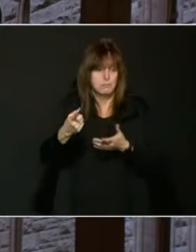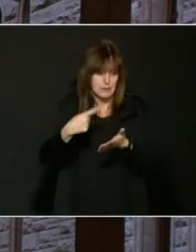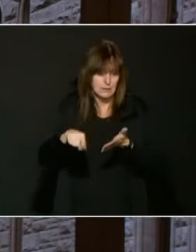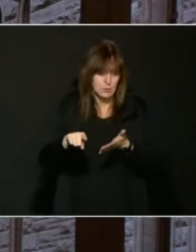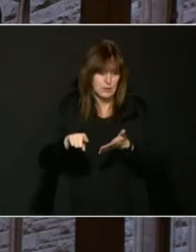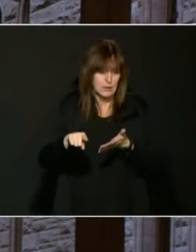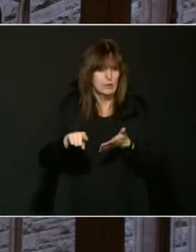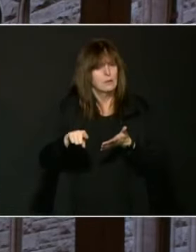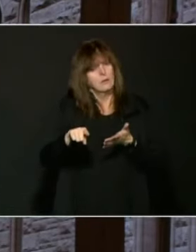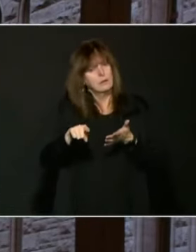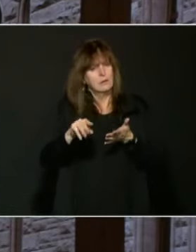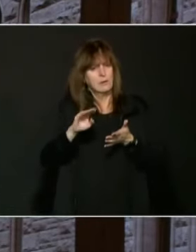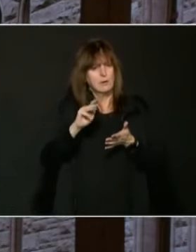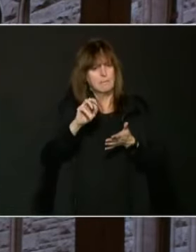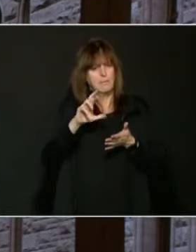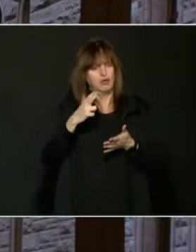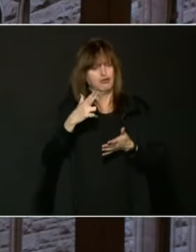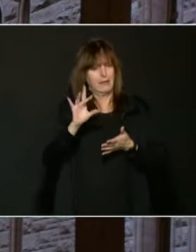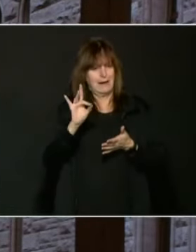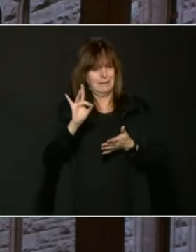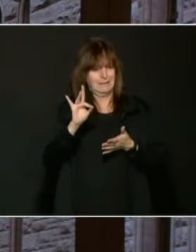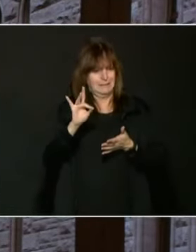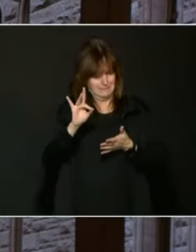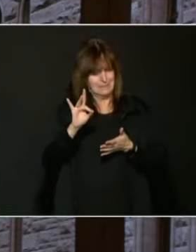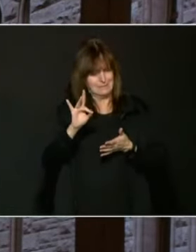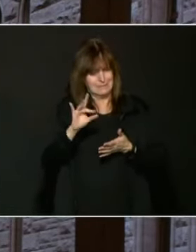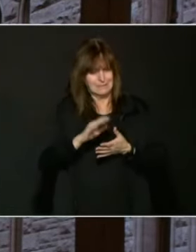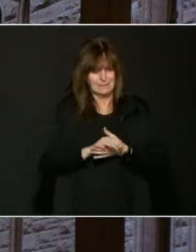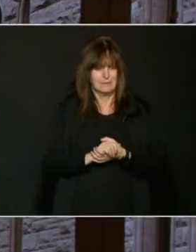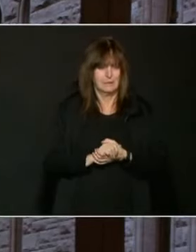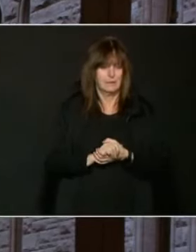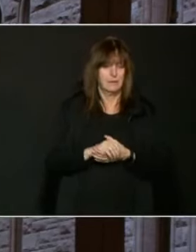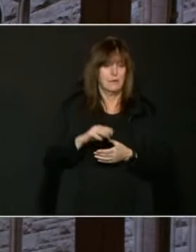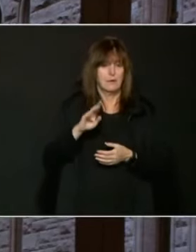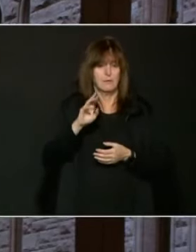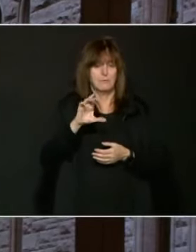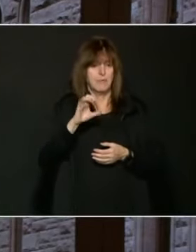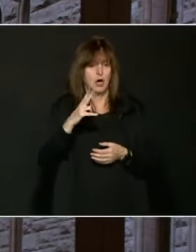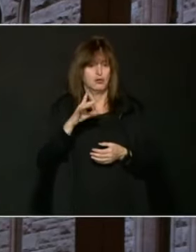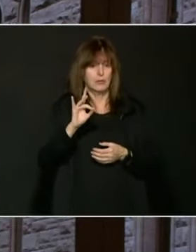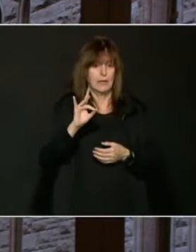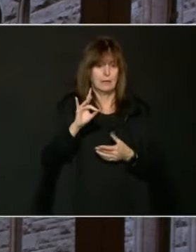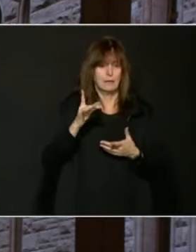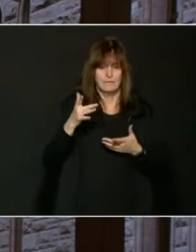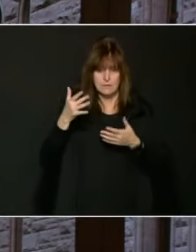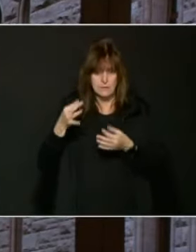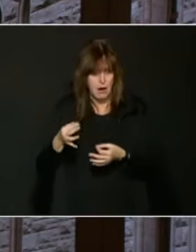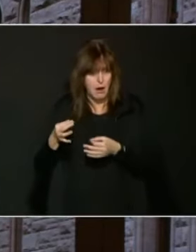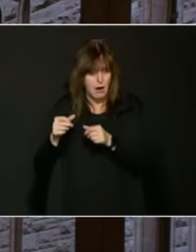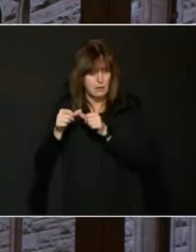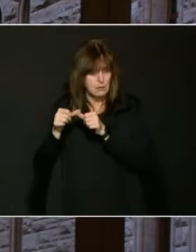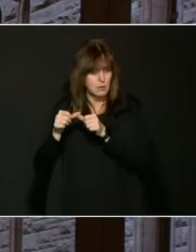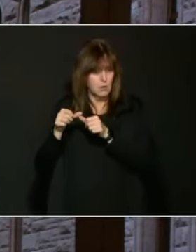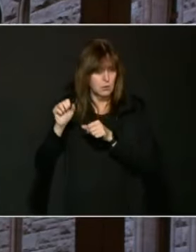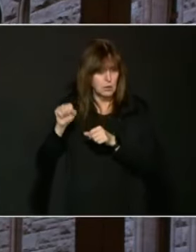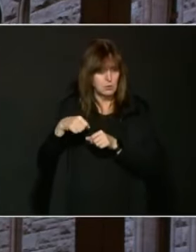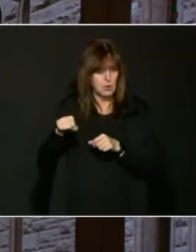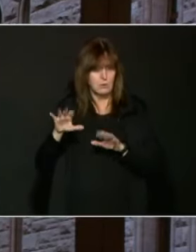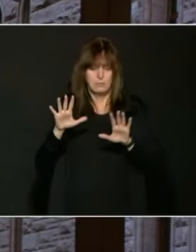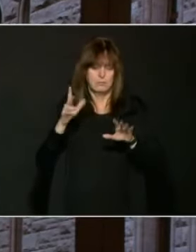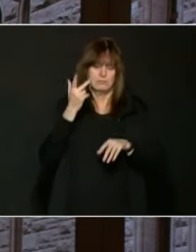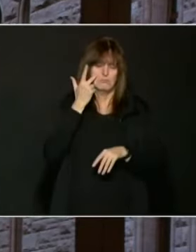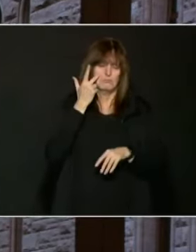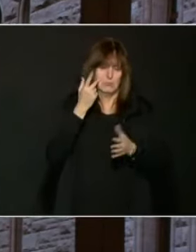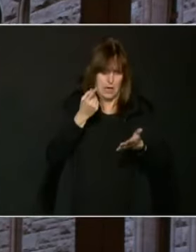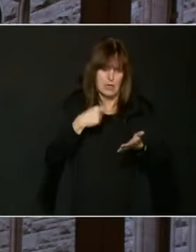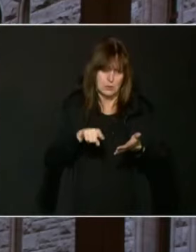8th of March. And that's another decision that'll have to be undertaken at that time. But that's not for this week. That's for next week. So